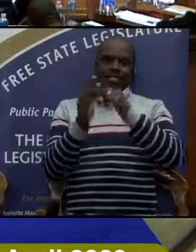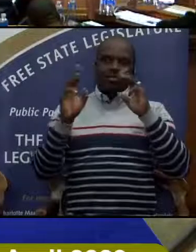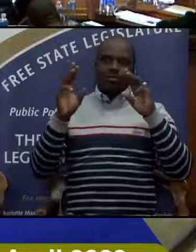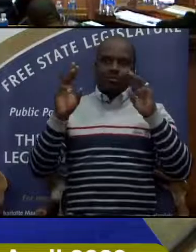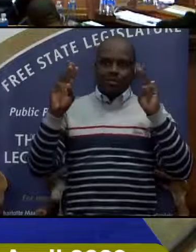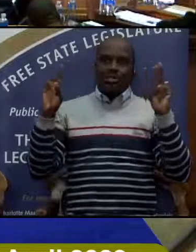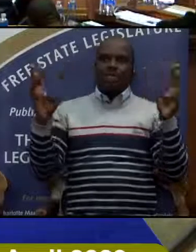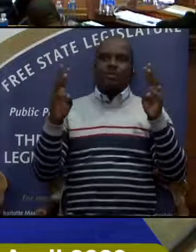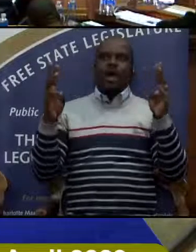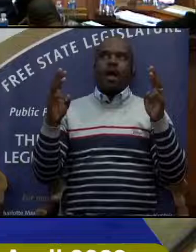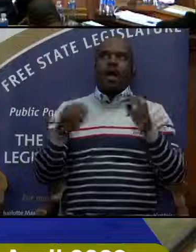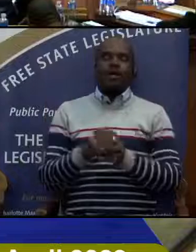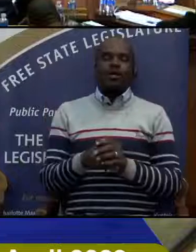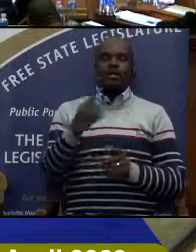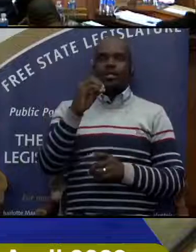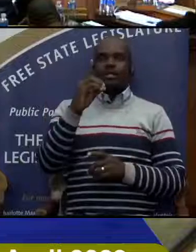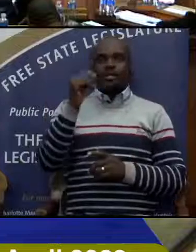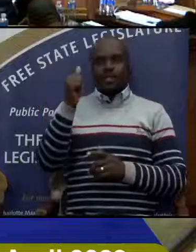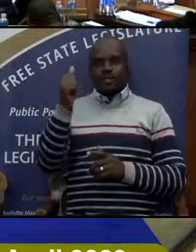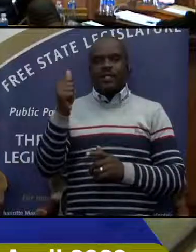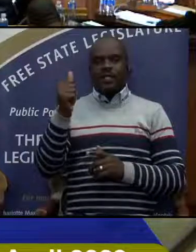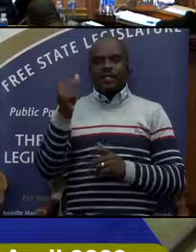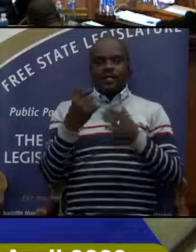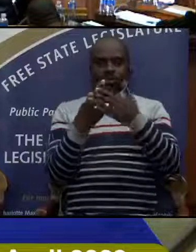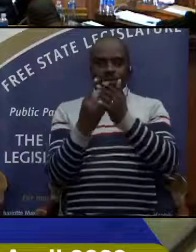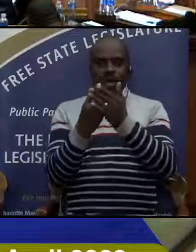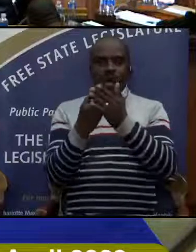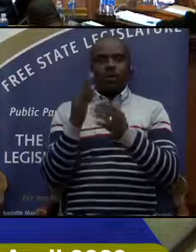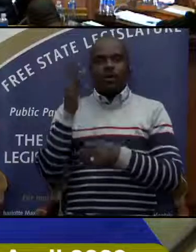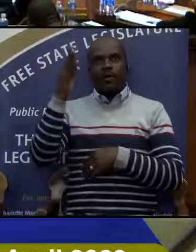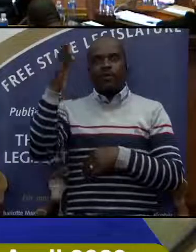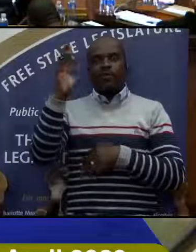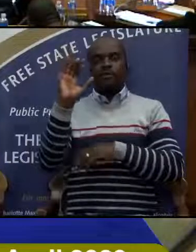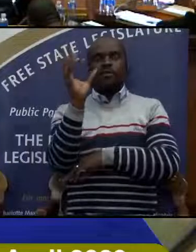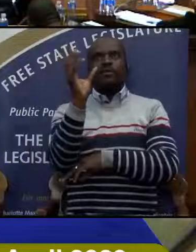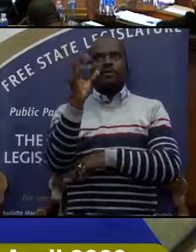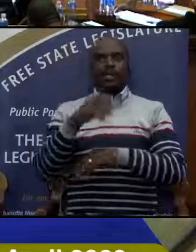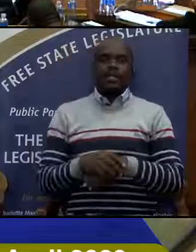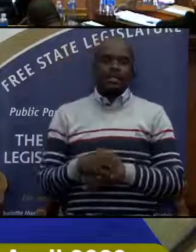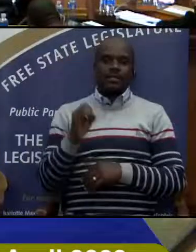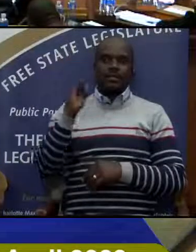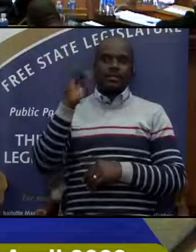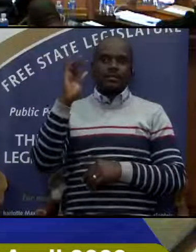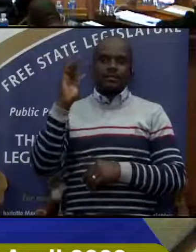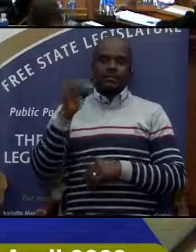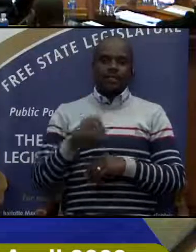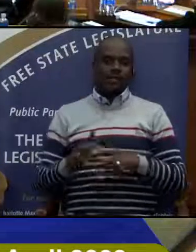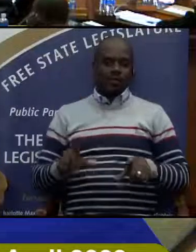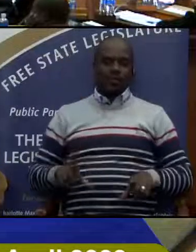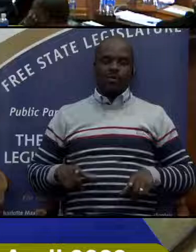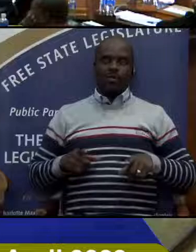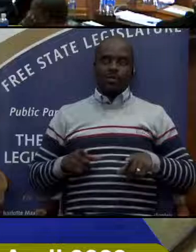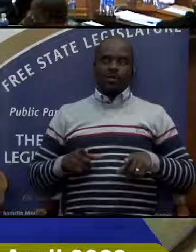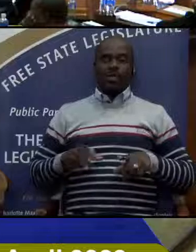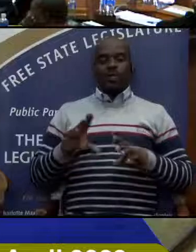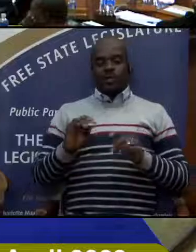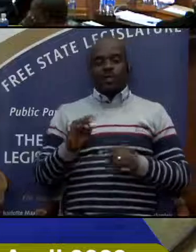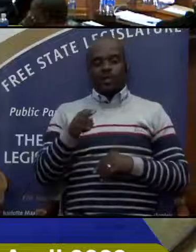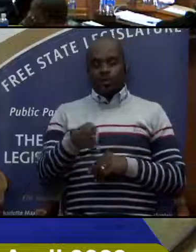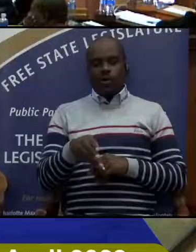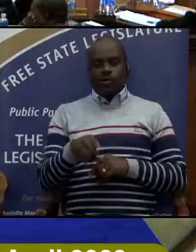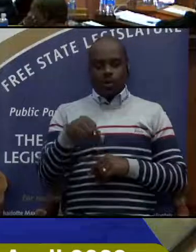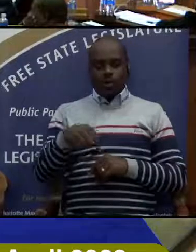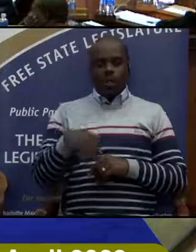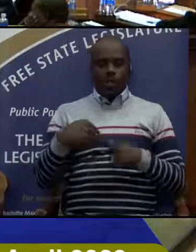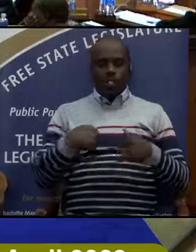to prosperity in the Free State. If they were alive today, I guarantee members of this House